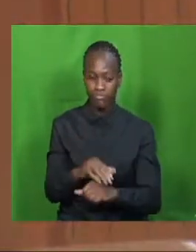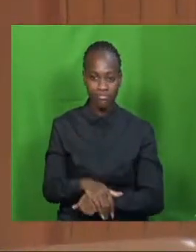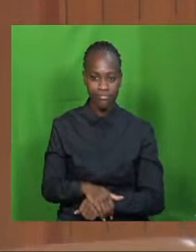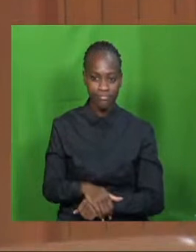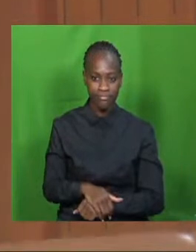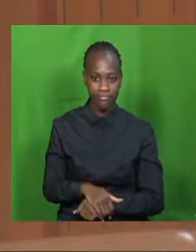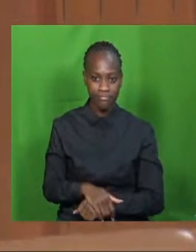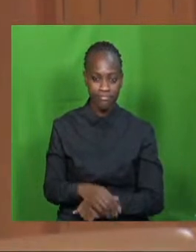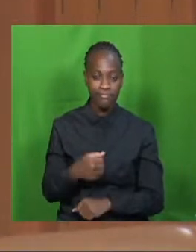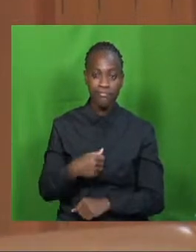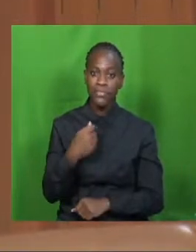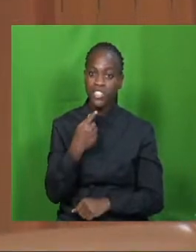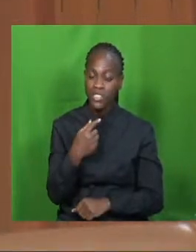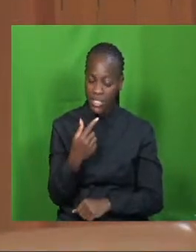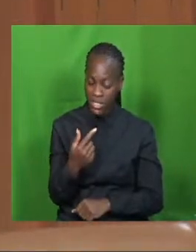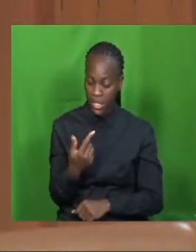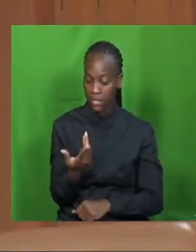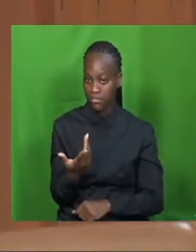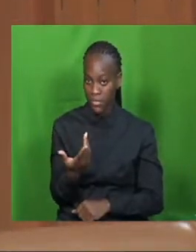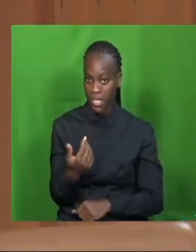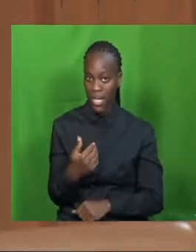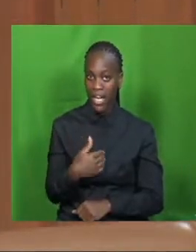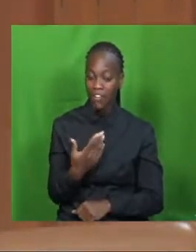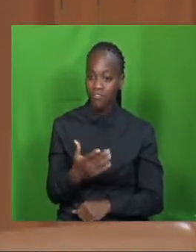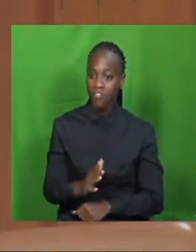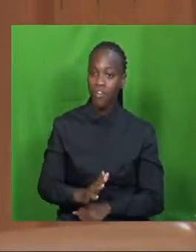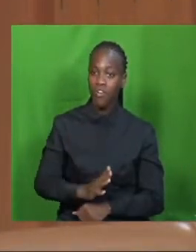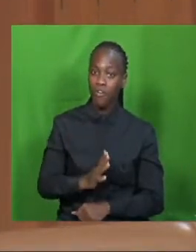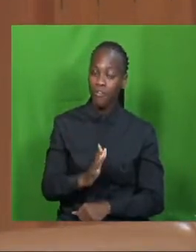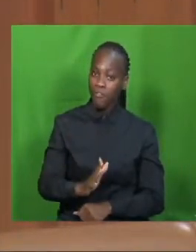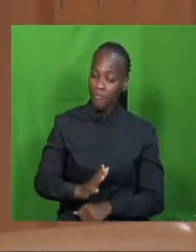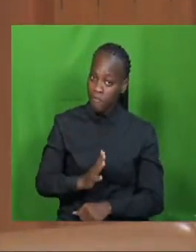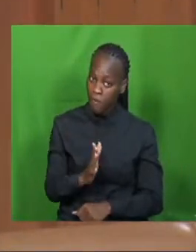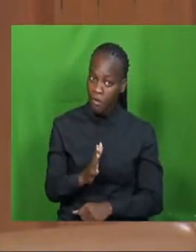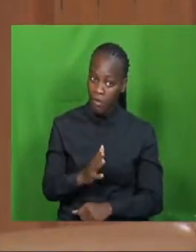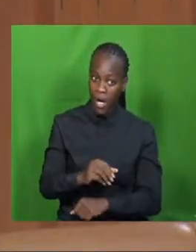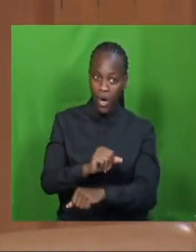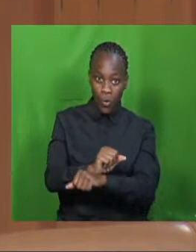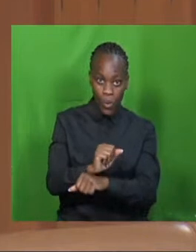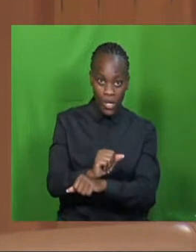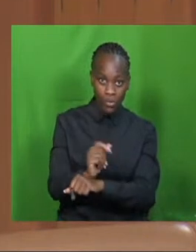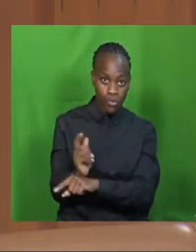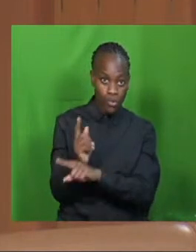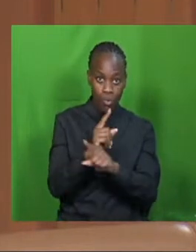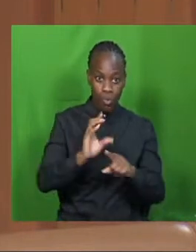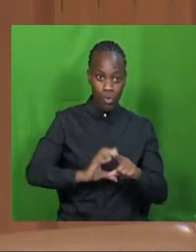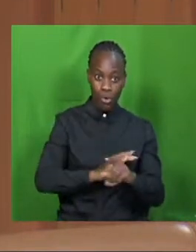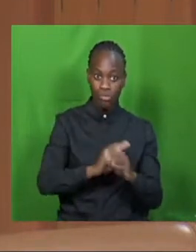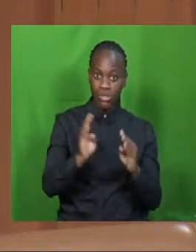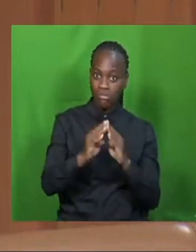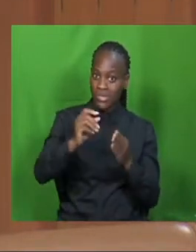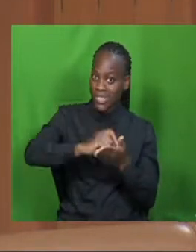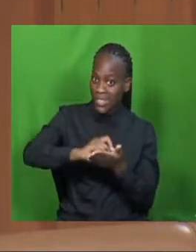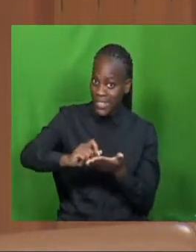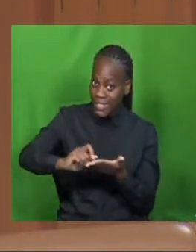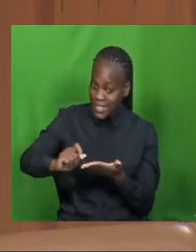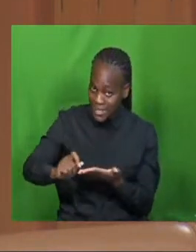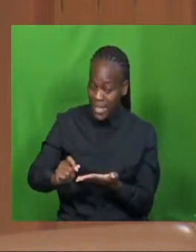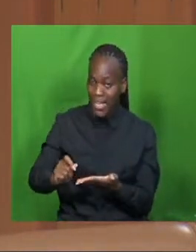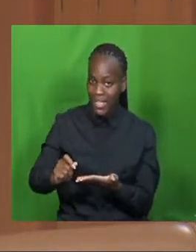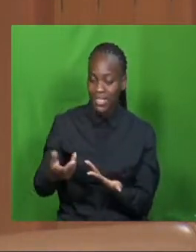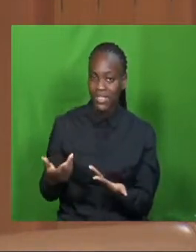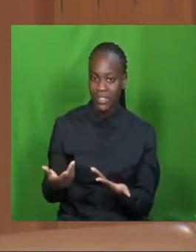Now, we'll have to be guided by the decision of the Supreme Court.